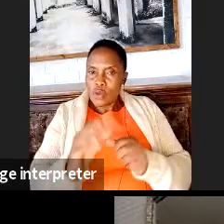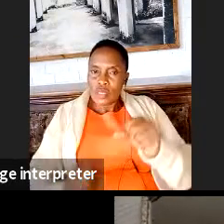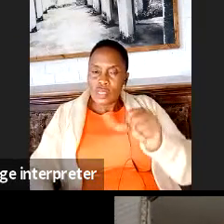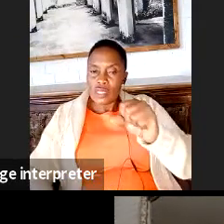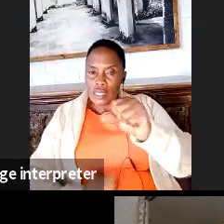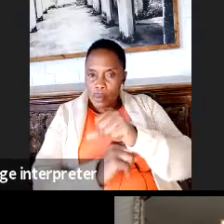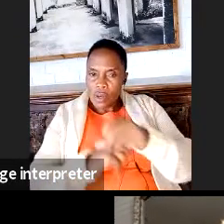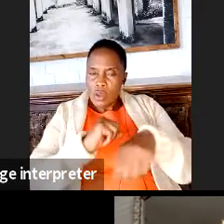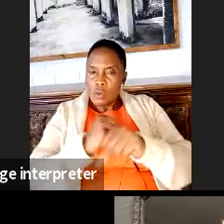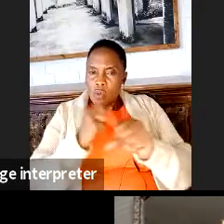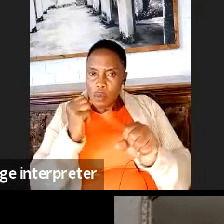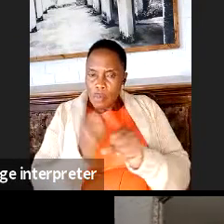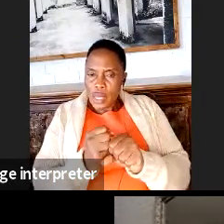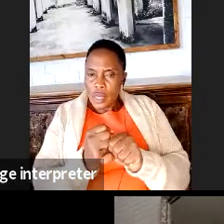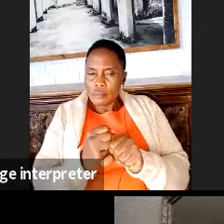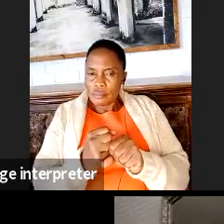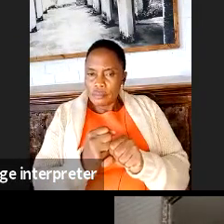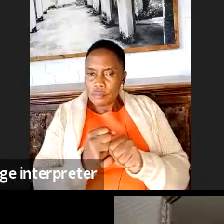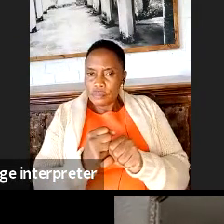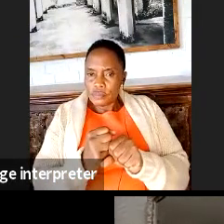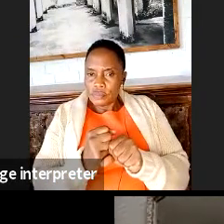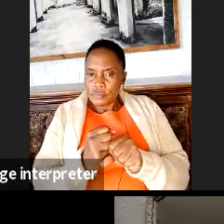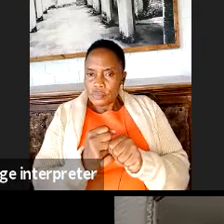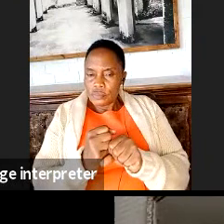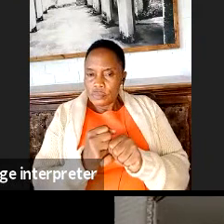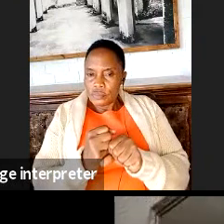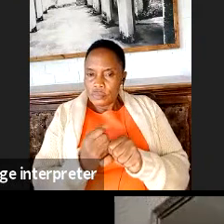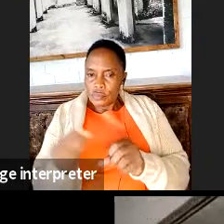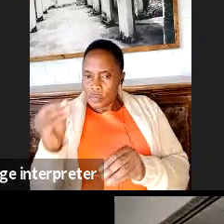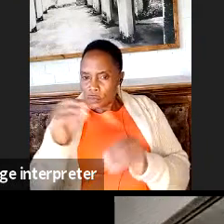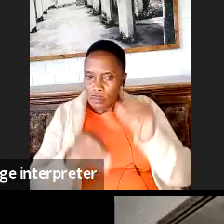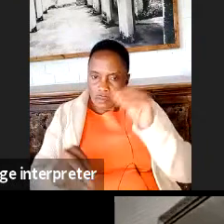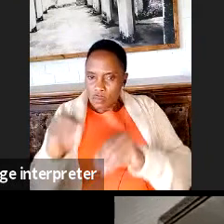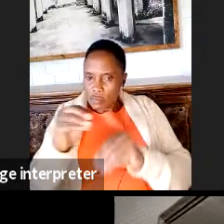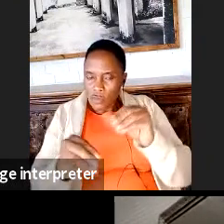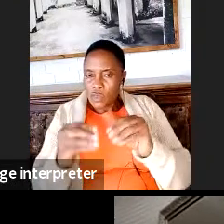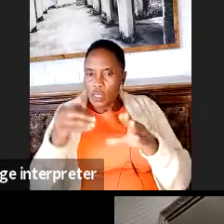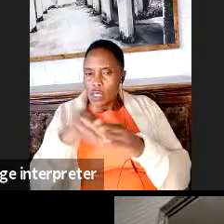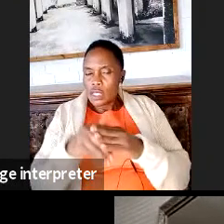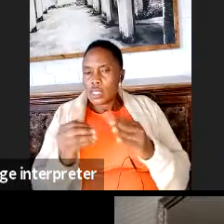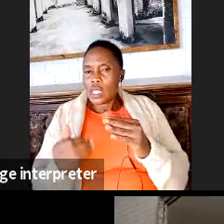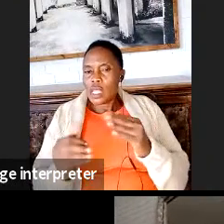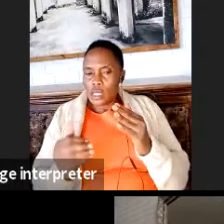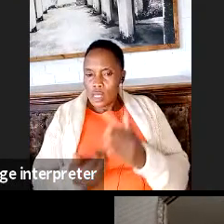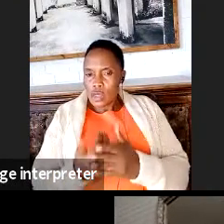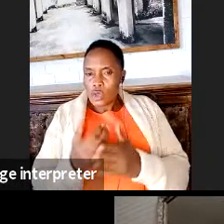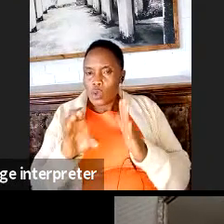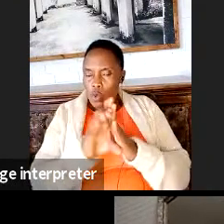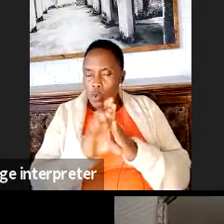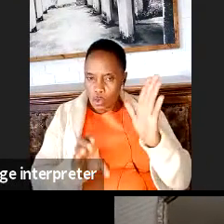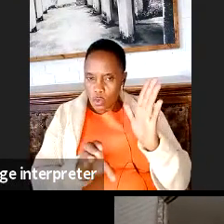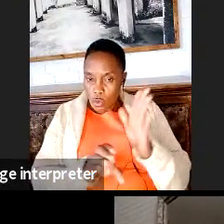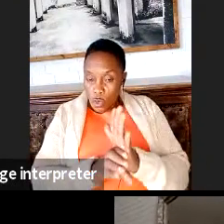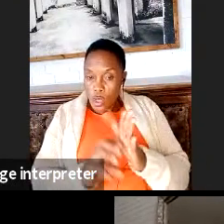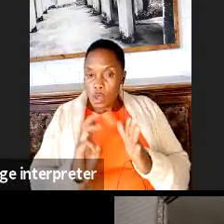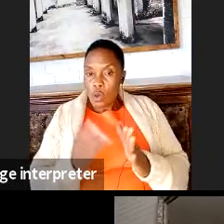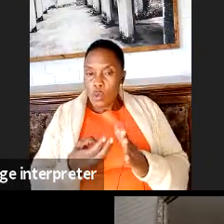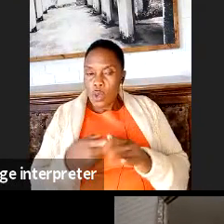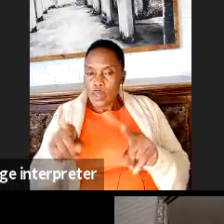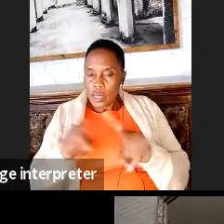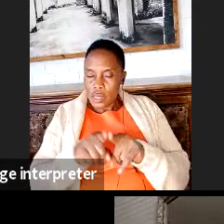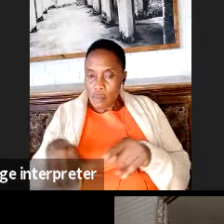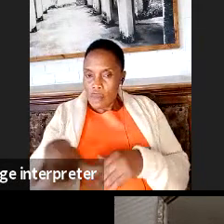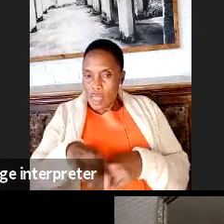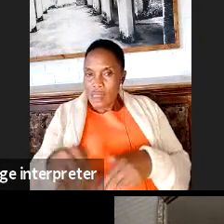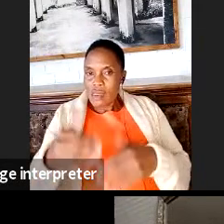to make a lot of submissions that were looked into, incorporated as part of the draft constitution that failed. So when that failed now,